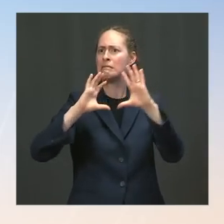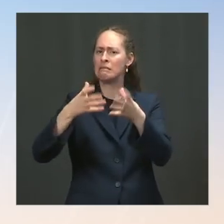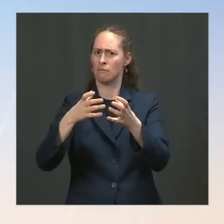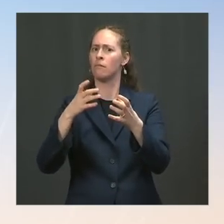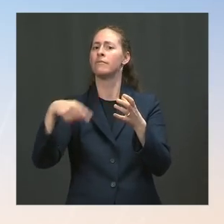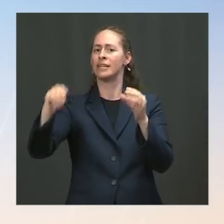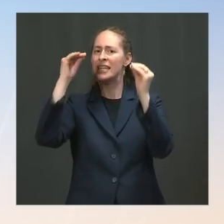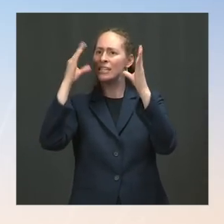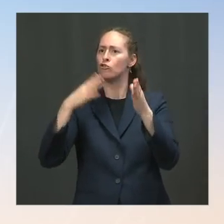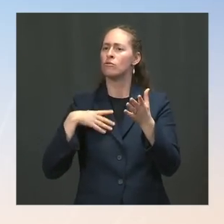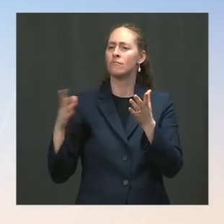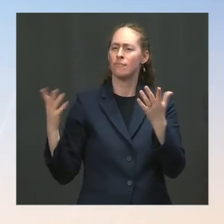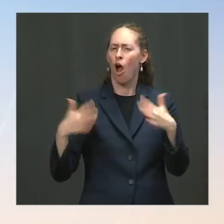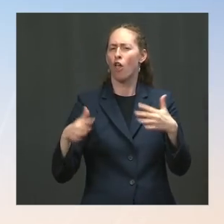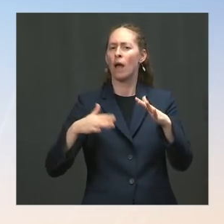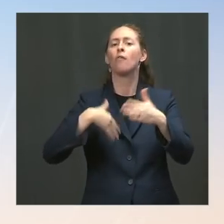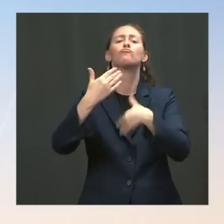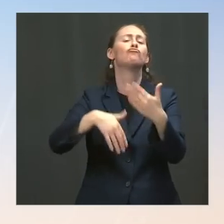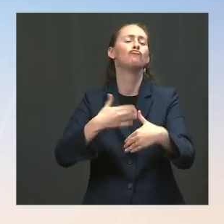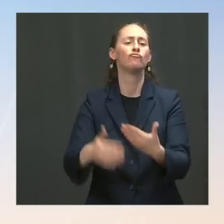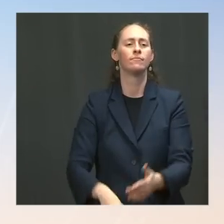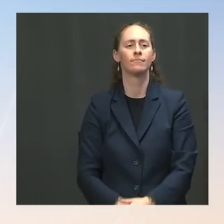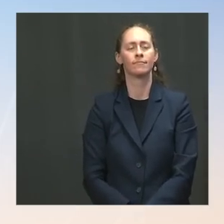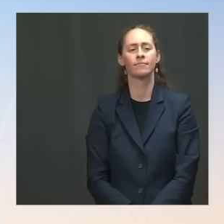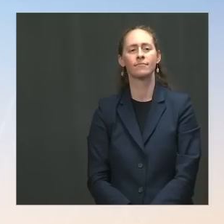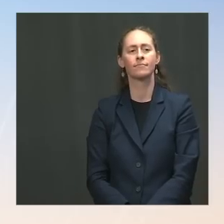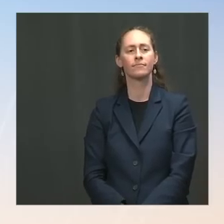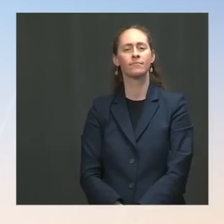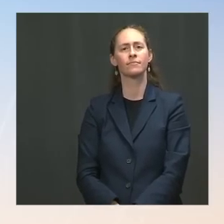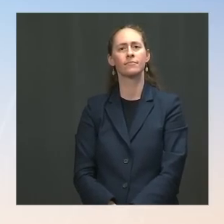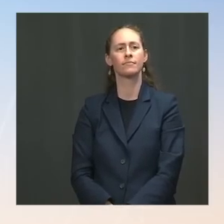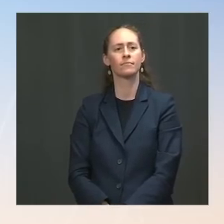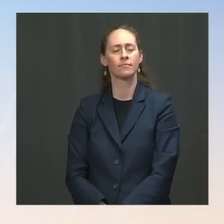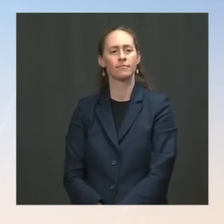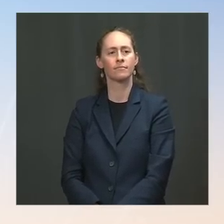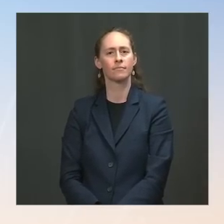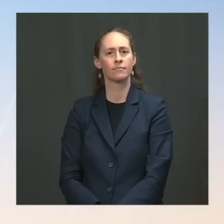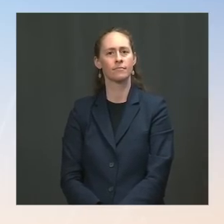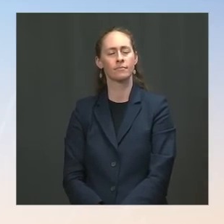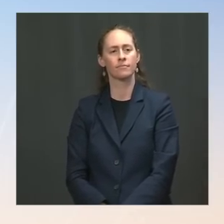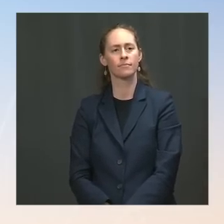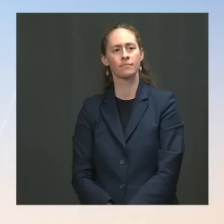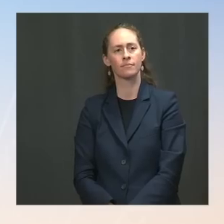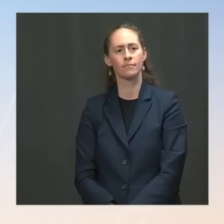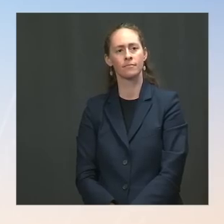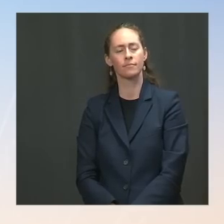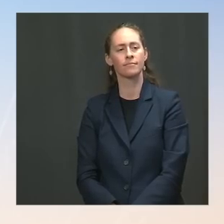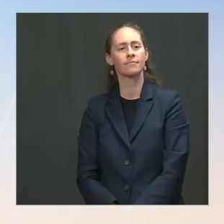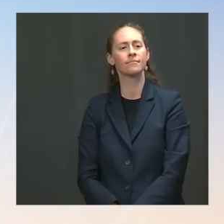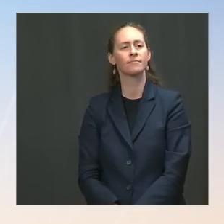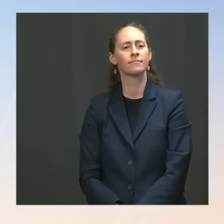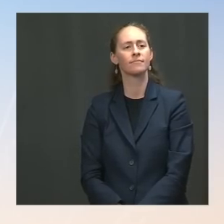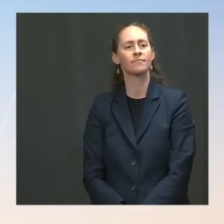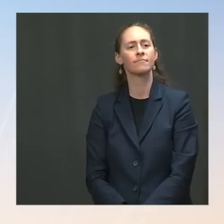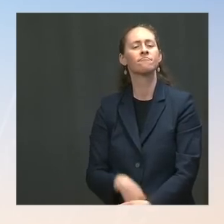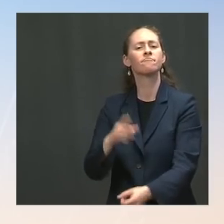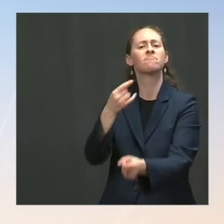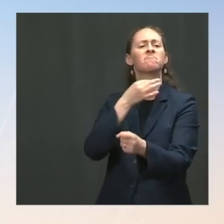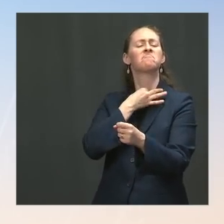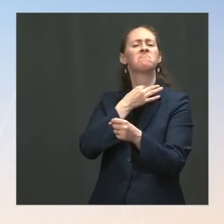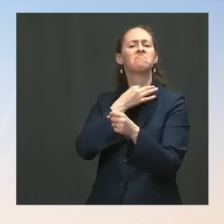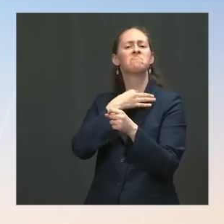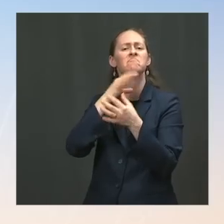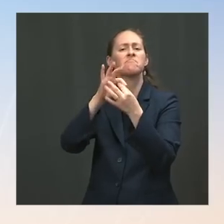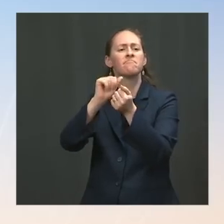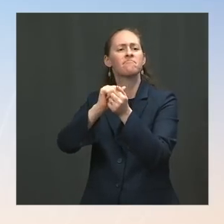Thanks. Governor Abbott of Texas is convening another special session in effort to pass that much debated election legislation there.